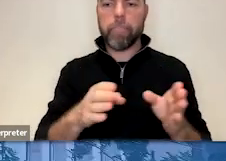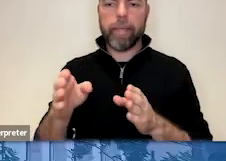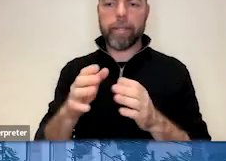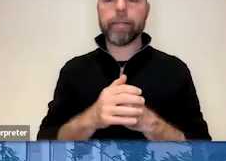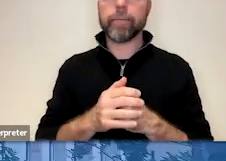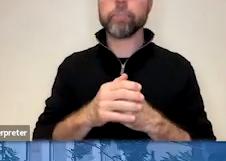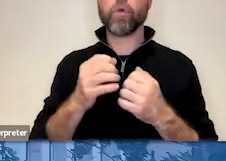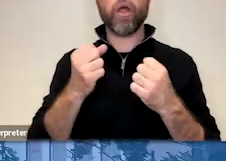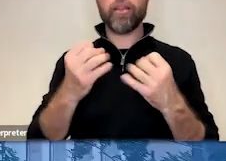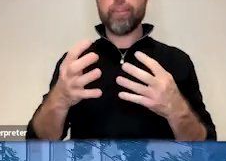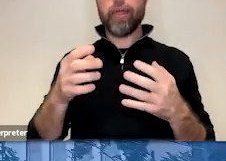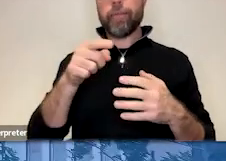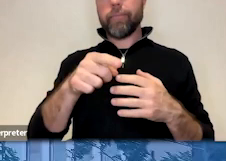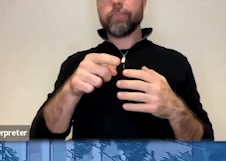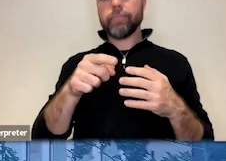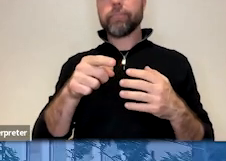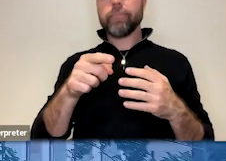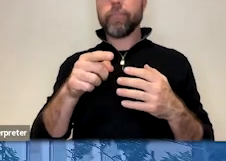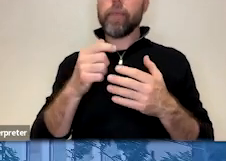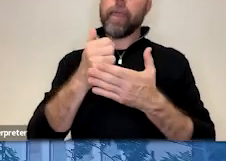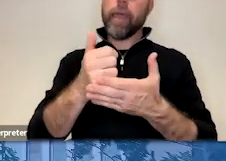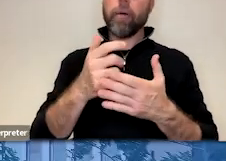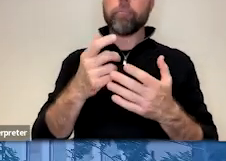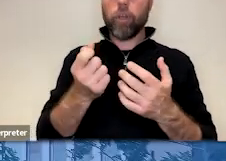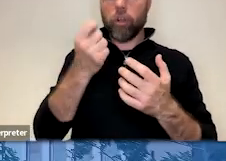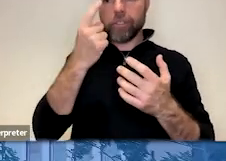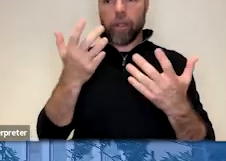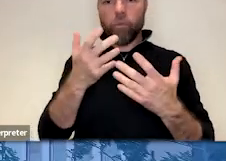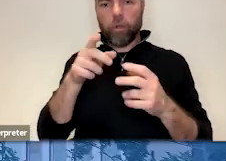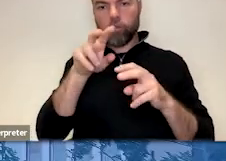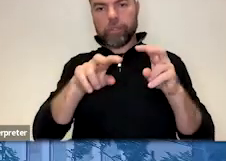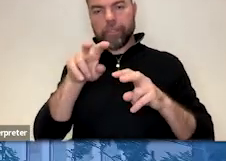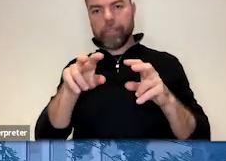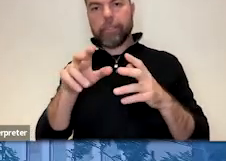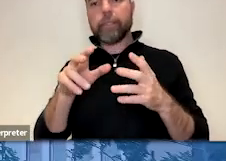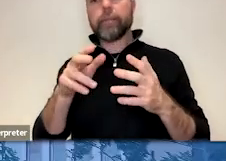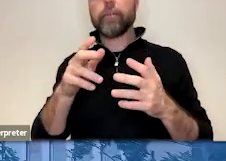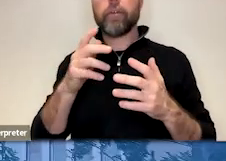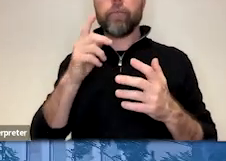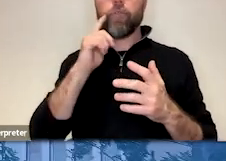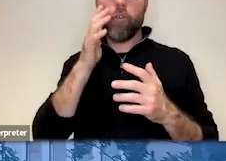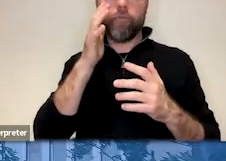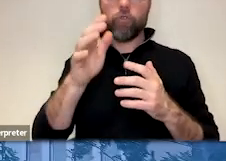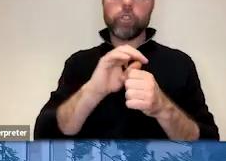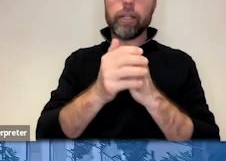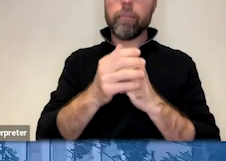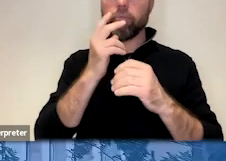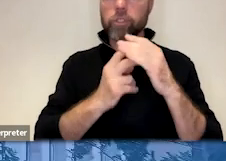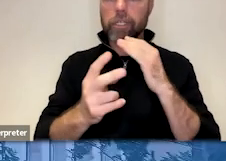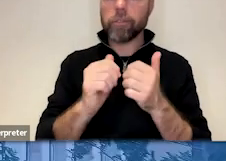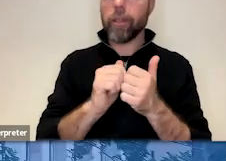lot here that kind of helps you digest what you're seeing in terms of the future climate projections and